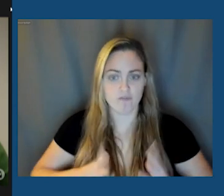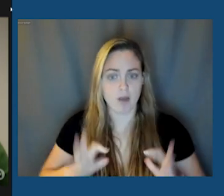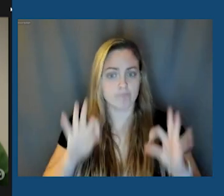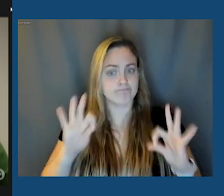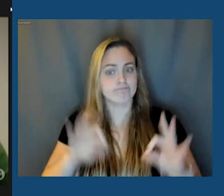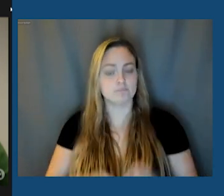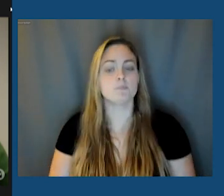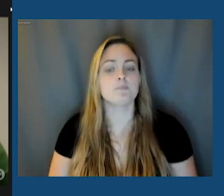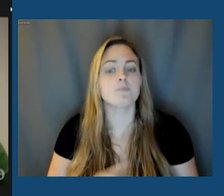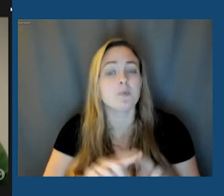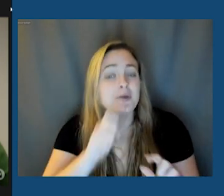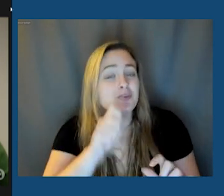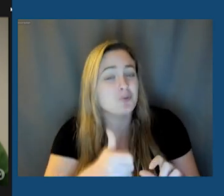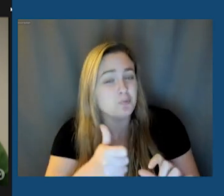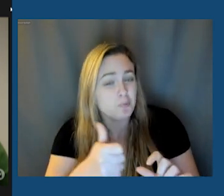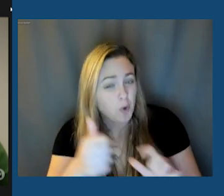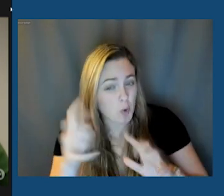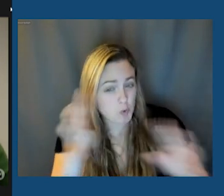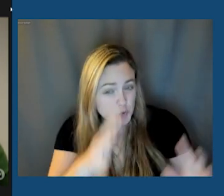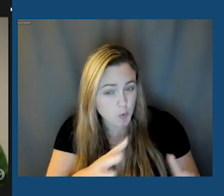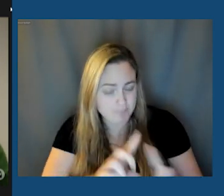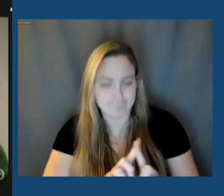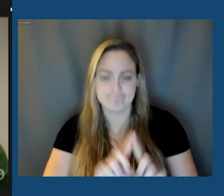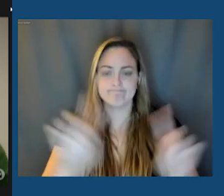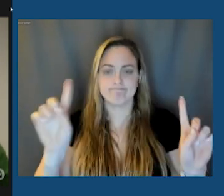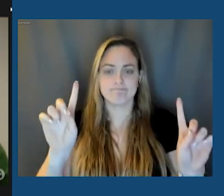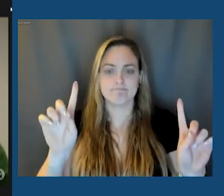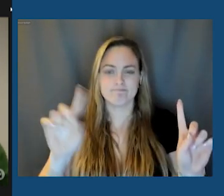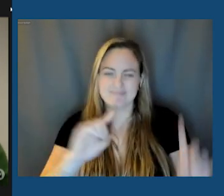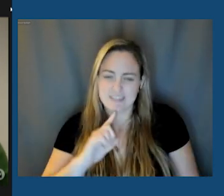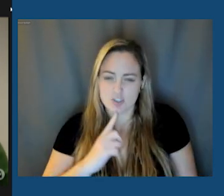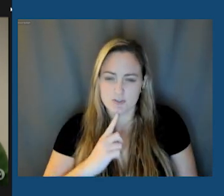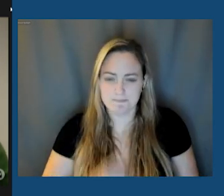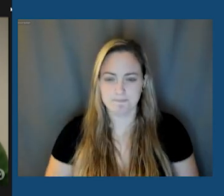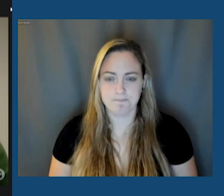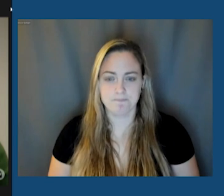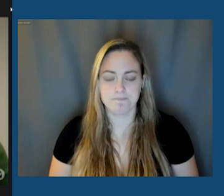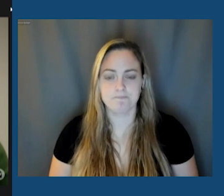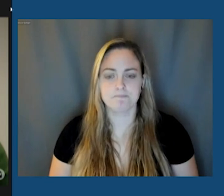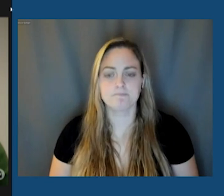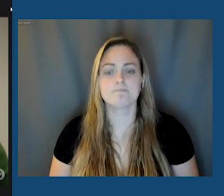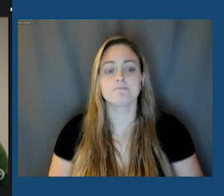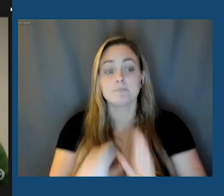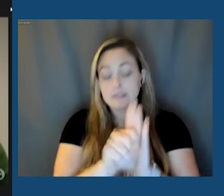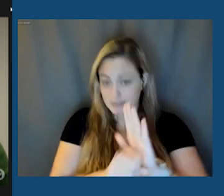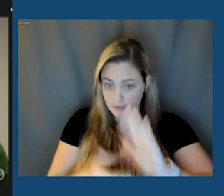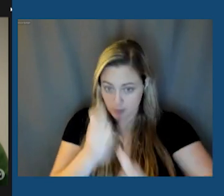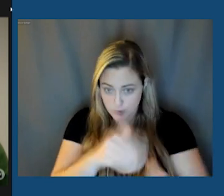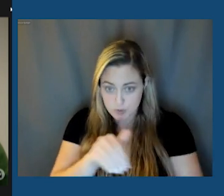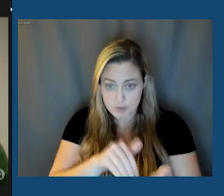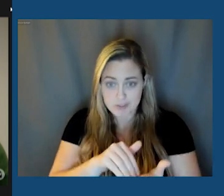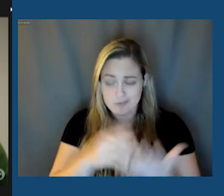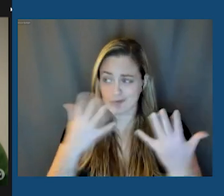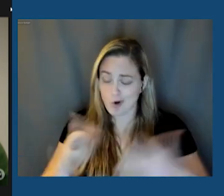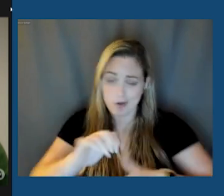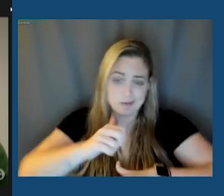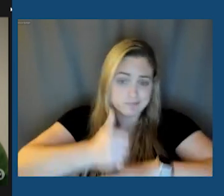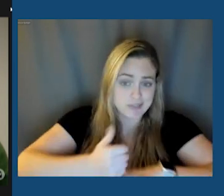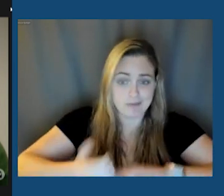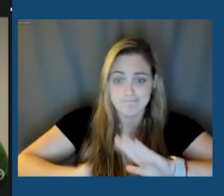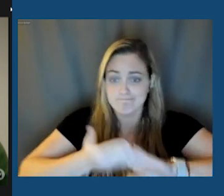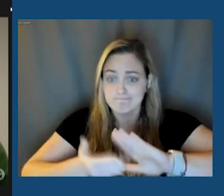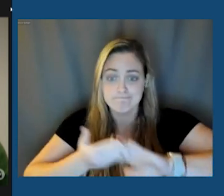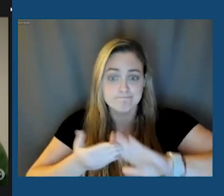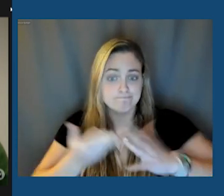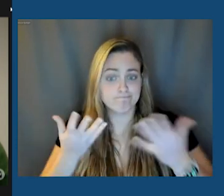But tomorrow's storm is different, and we're taking it very seriously. Our State Operations Center is functioning, and